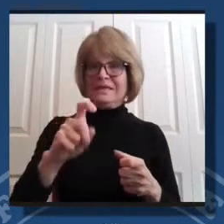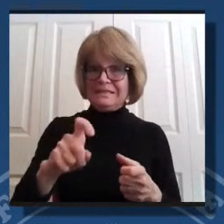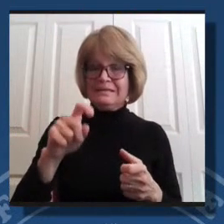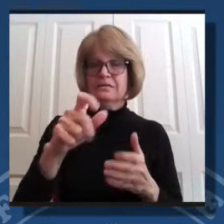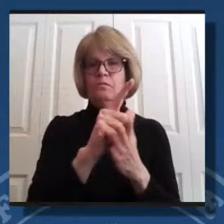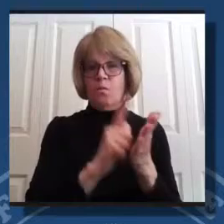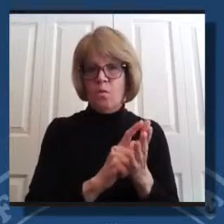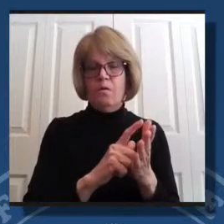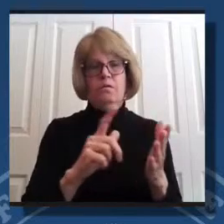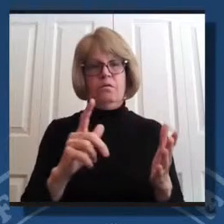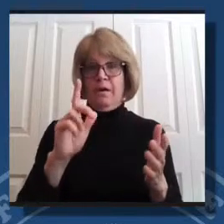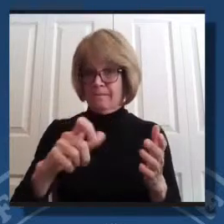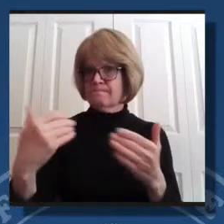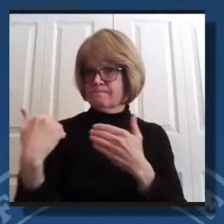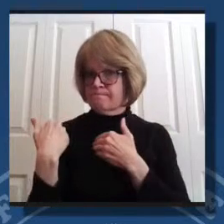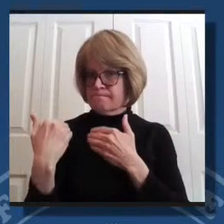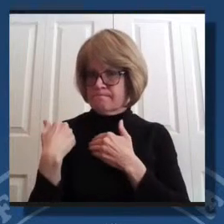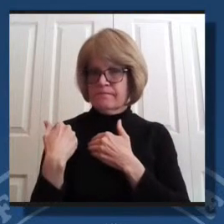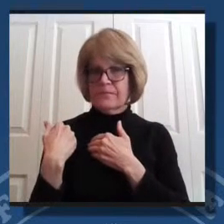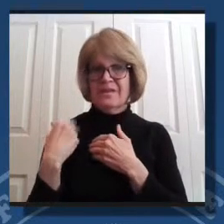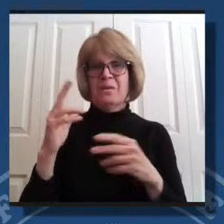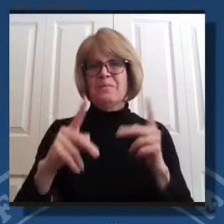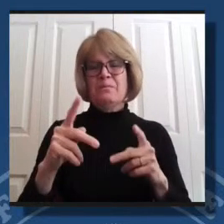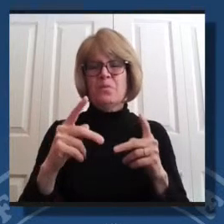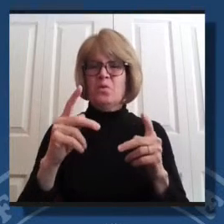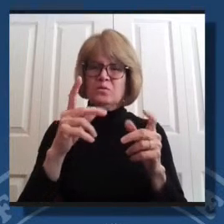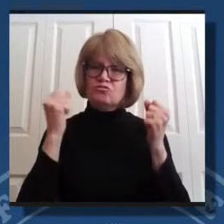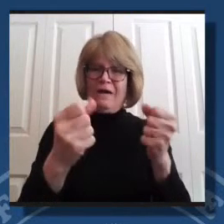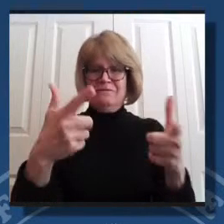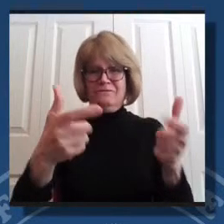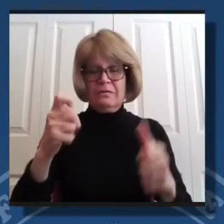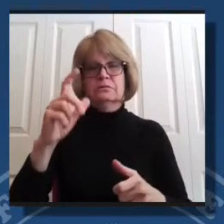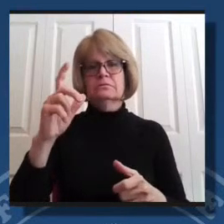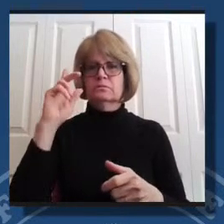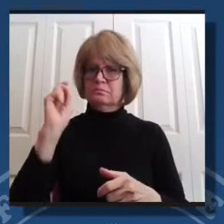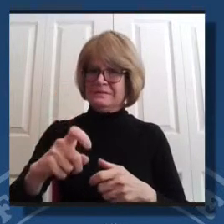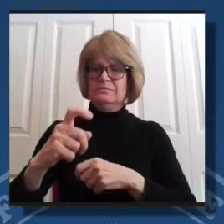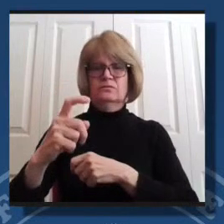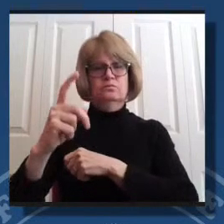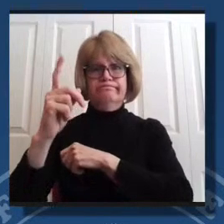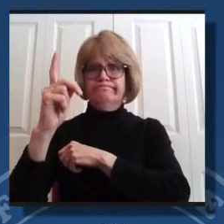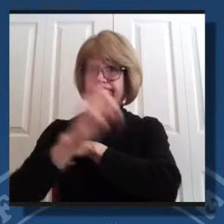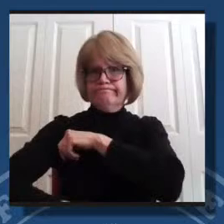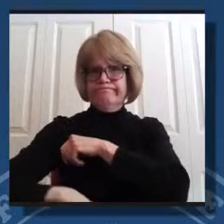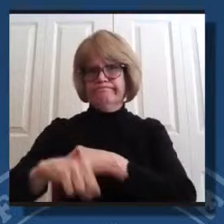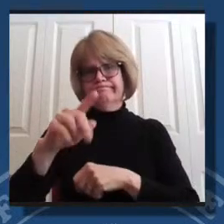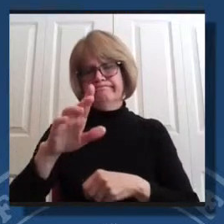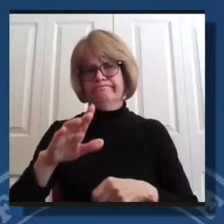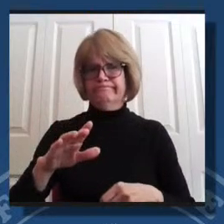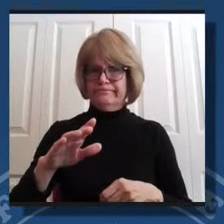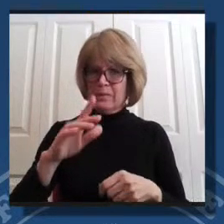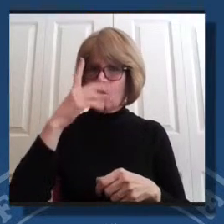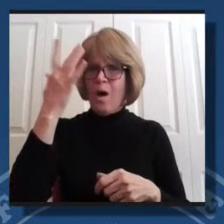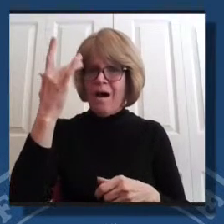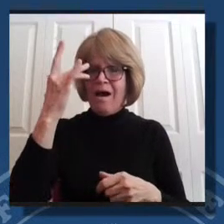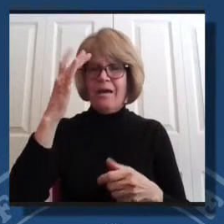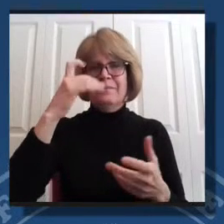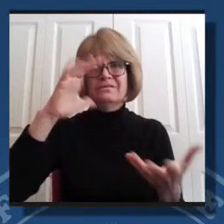responsible. But also, these people speeding need to be held responsible because it's destroying our highways,